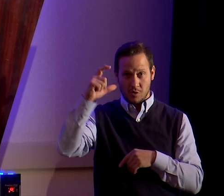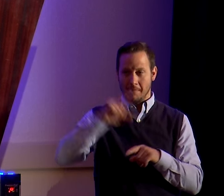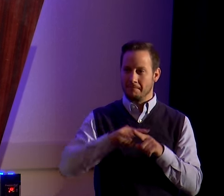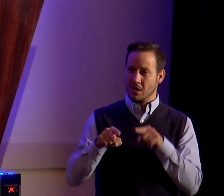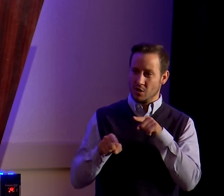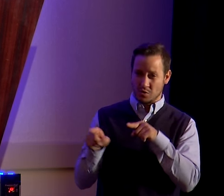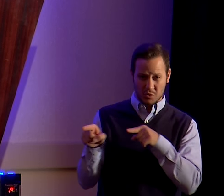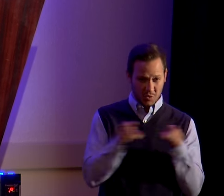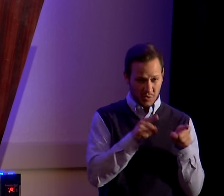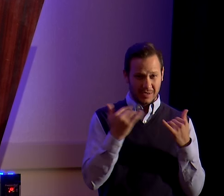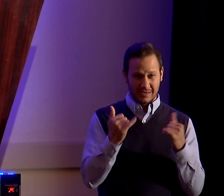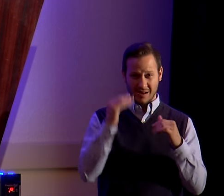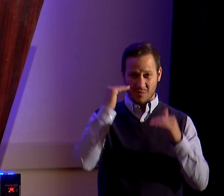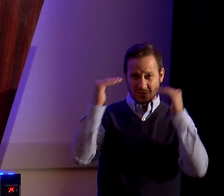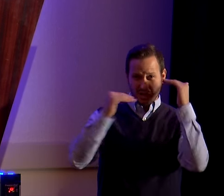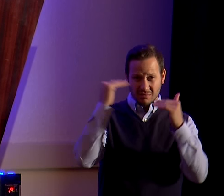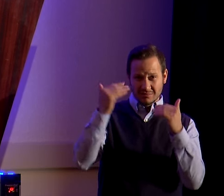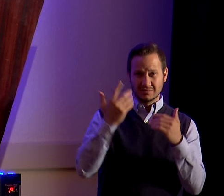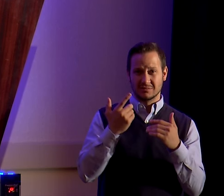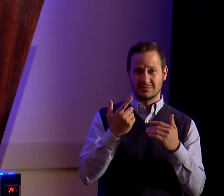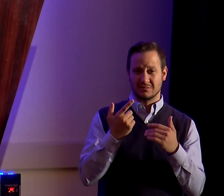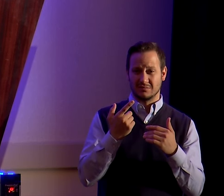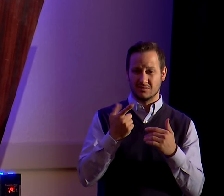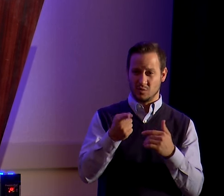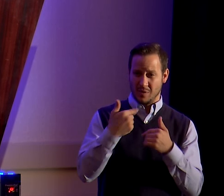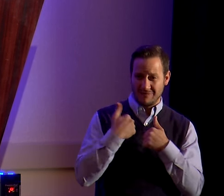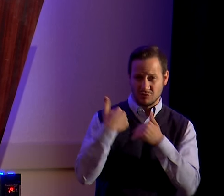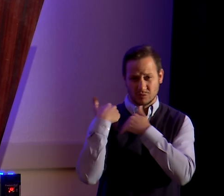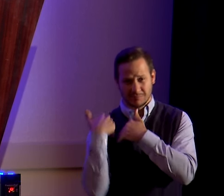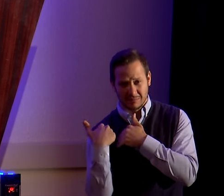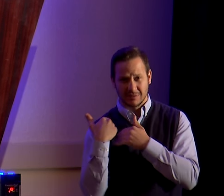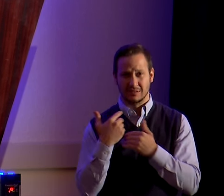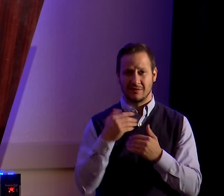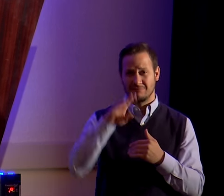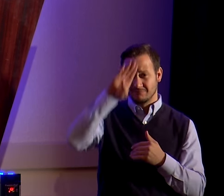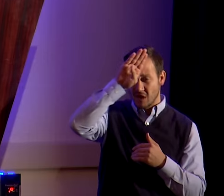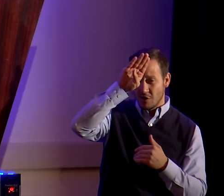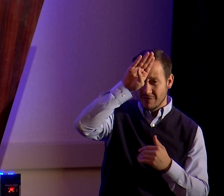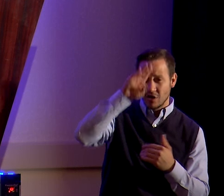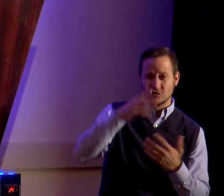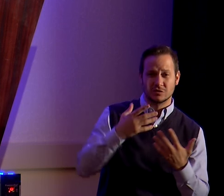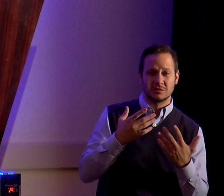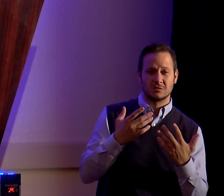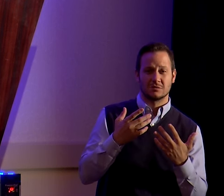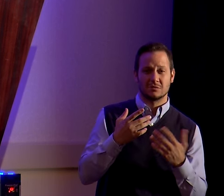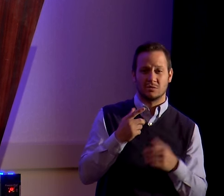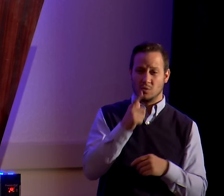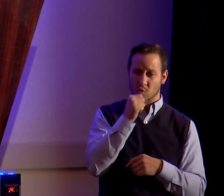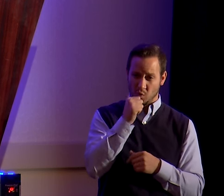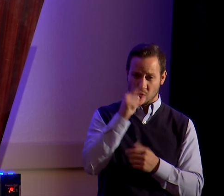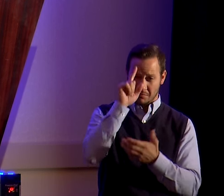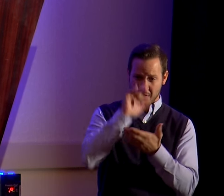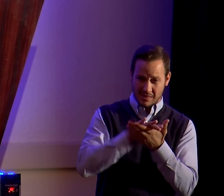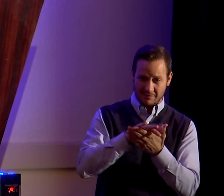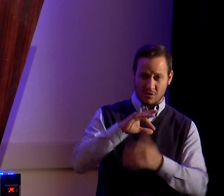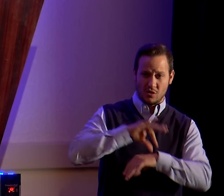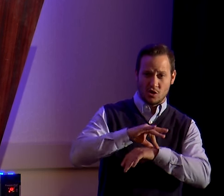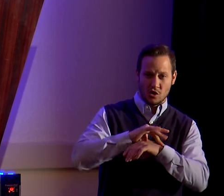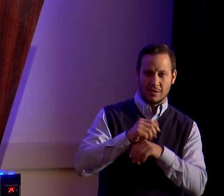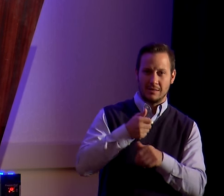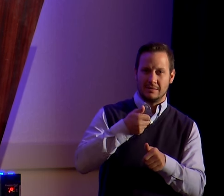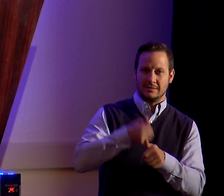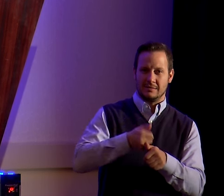adults, people with responsibility, firefighters, who believe the Earth is 6,000 years